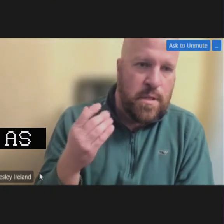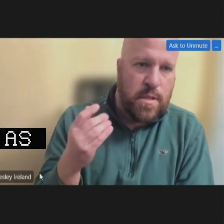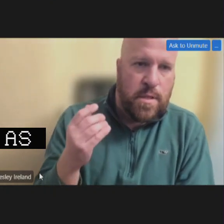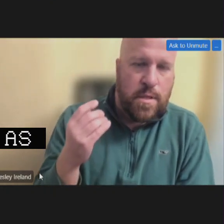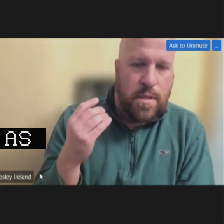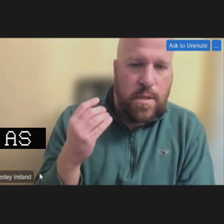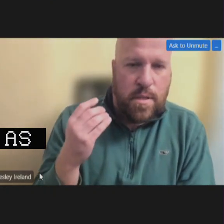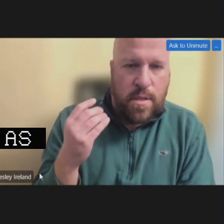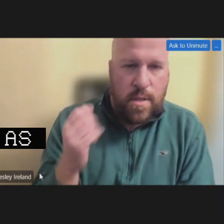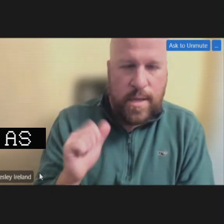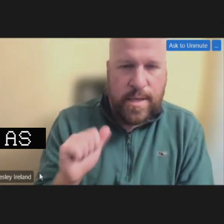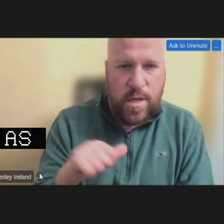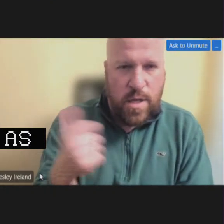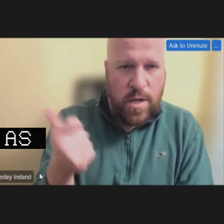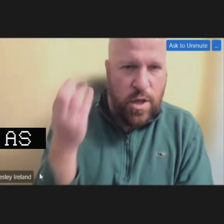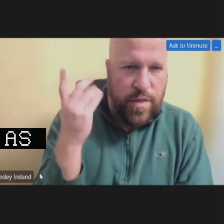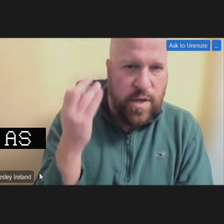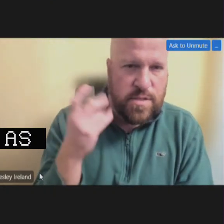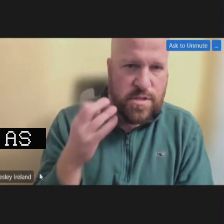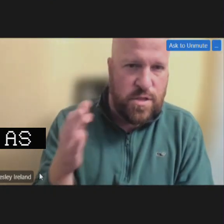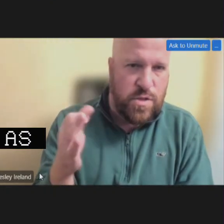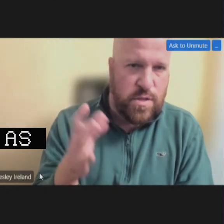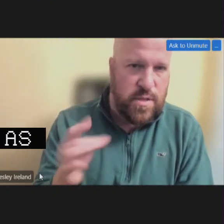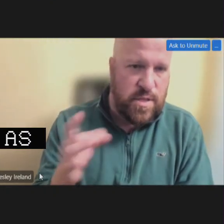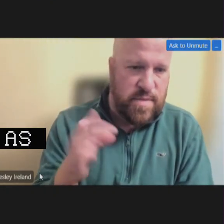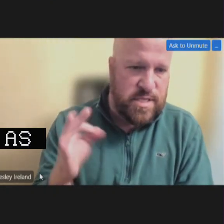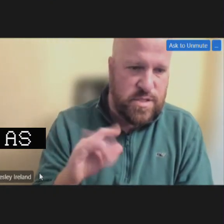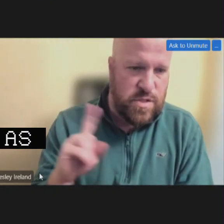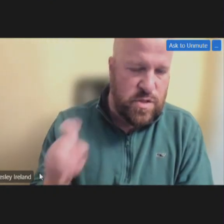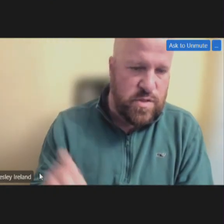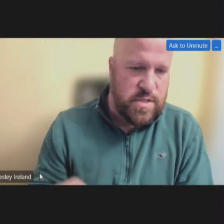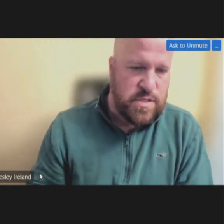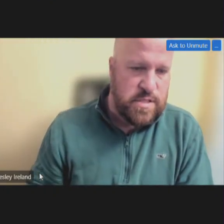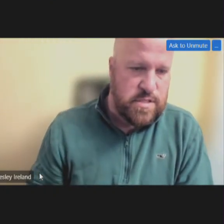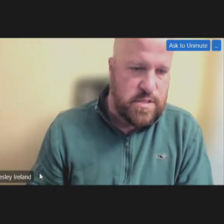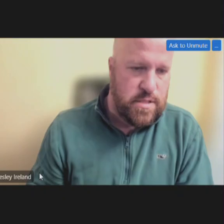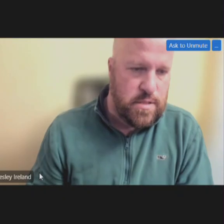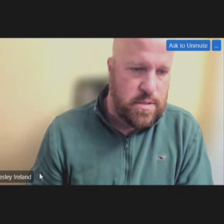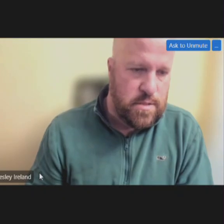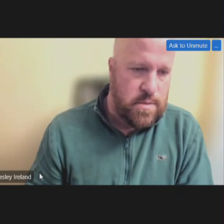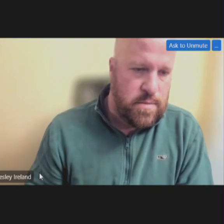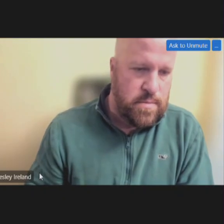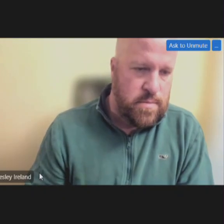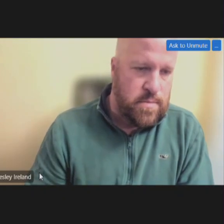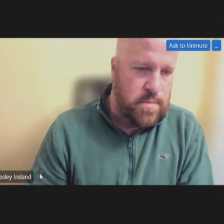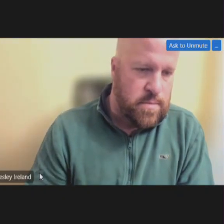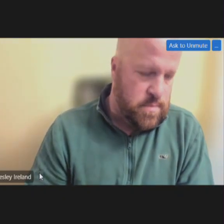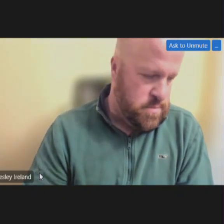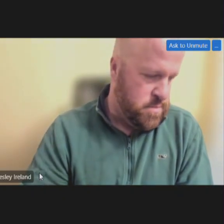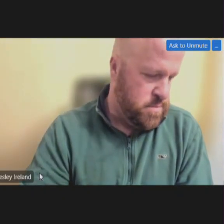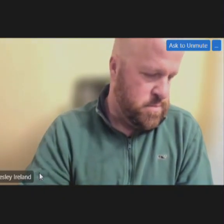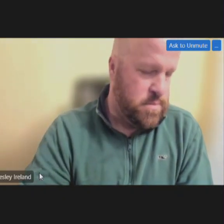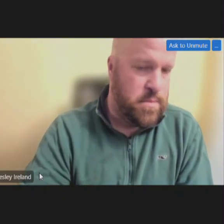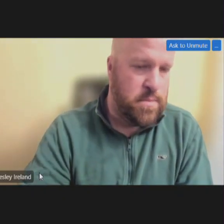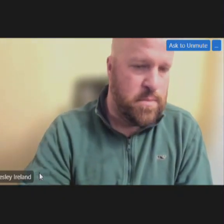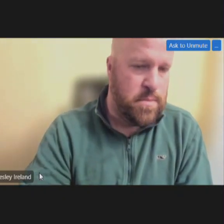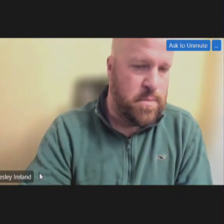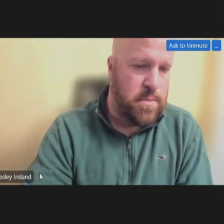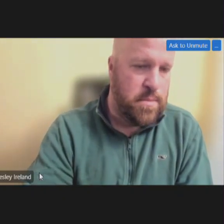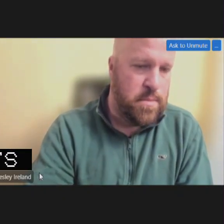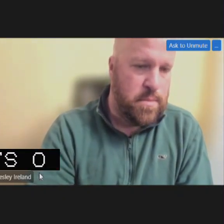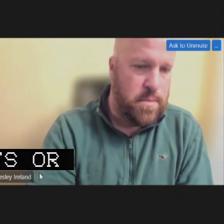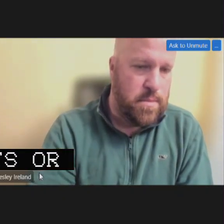Okay, thank you, Commissioner. Are there any other thoughts or comments or questions?